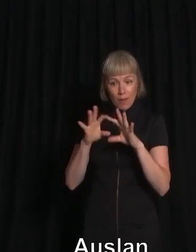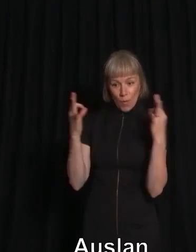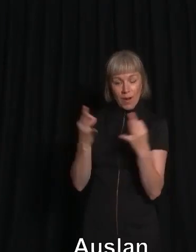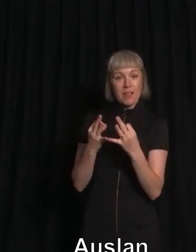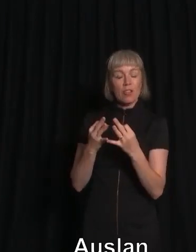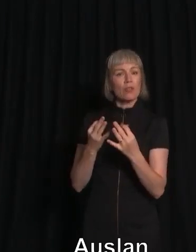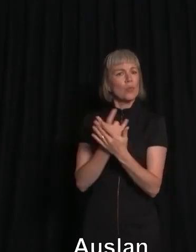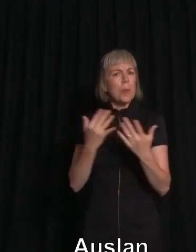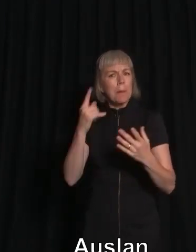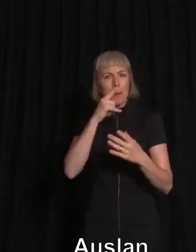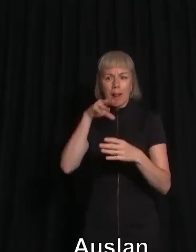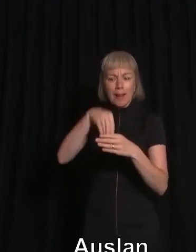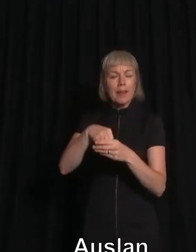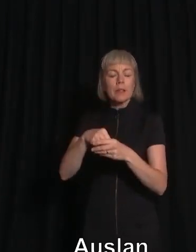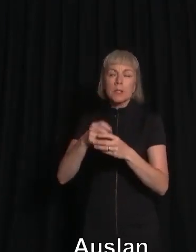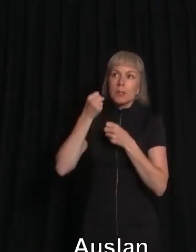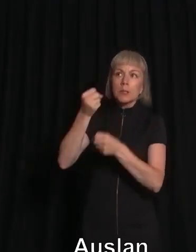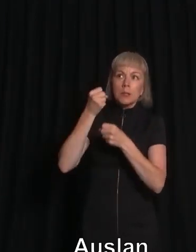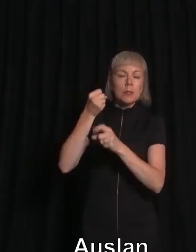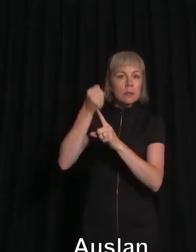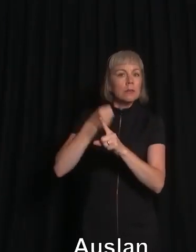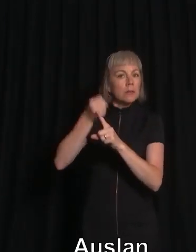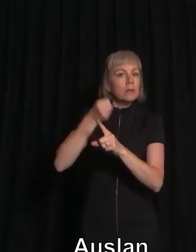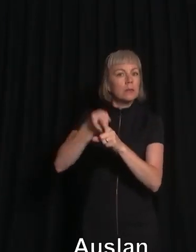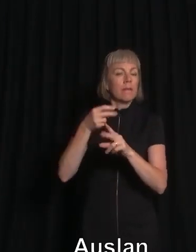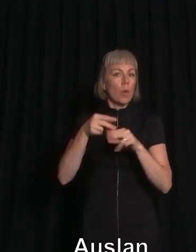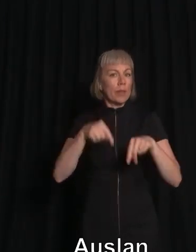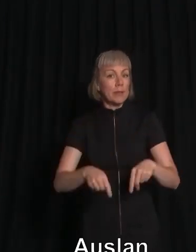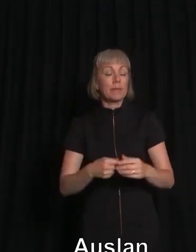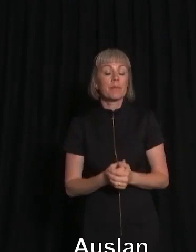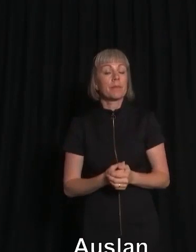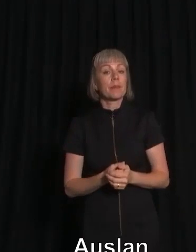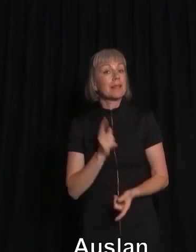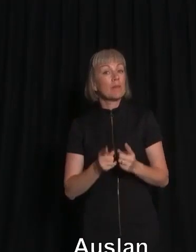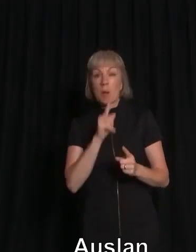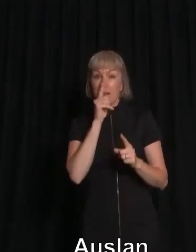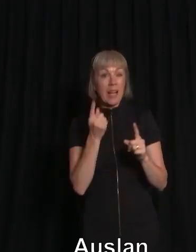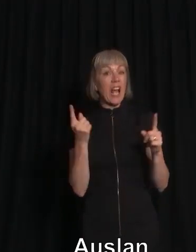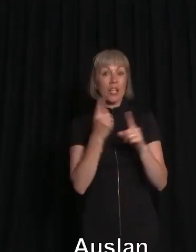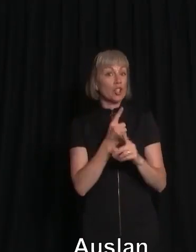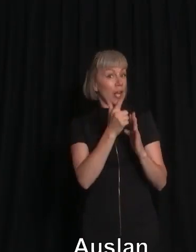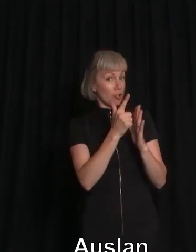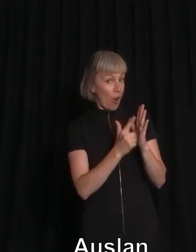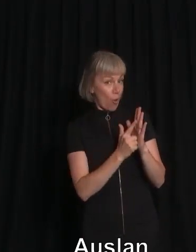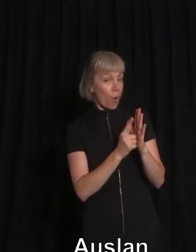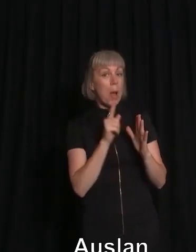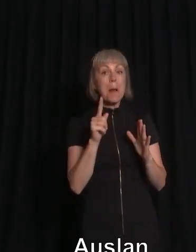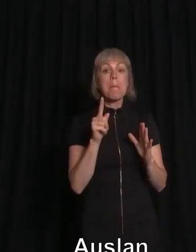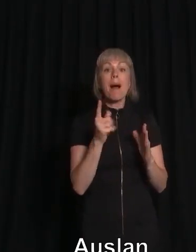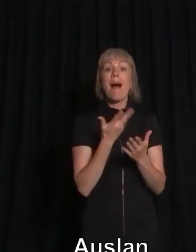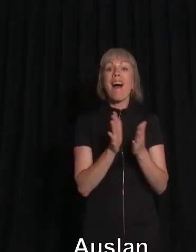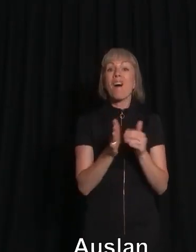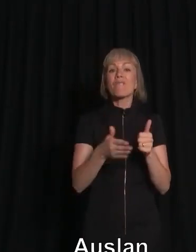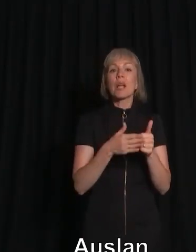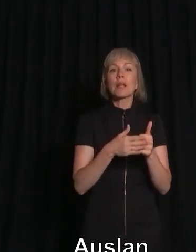working on this important work. When you can't get the legislation passed, sometimes litigation is the answer, and Crystal knows